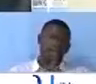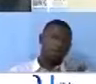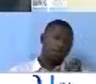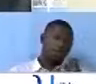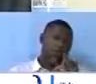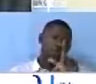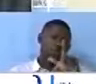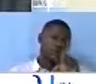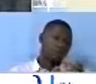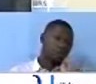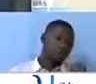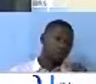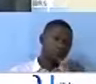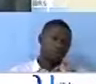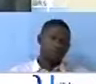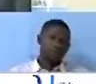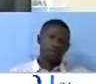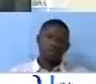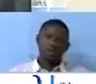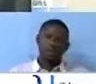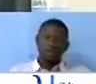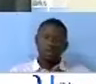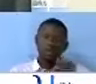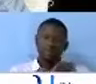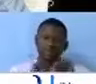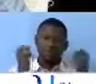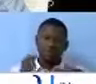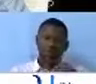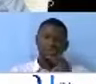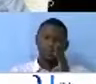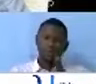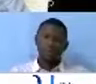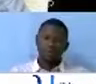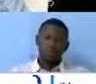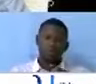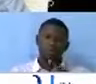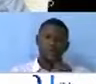in violation of the rights of Gambians